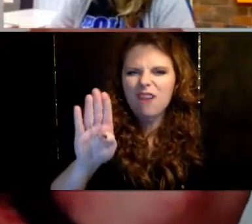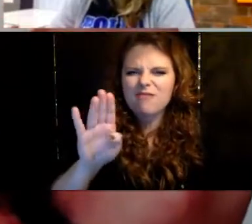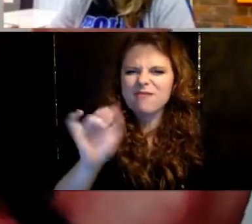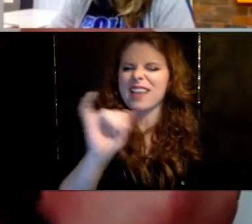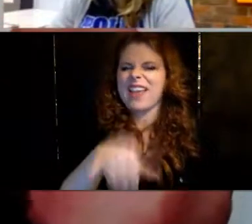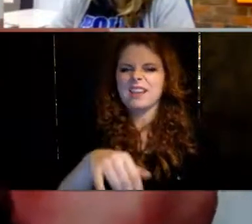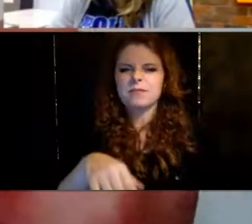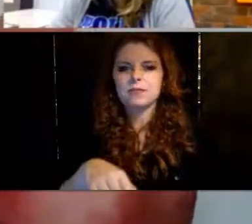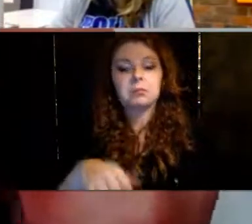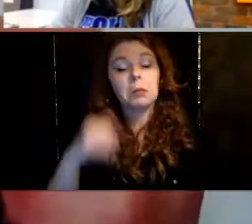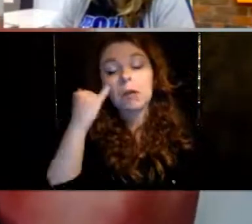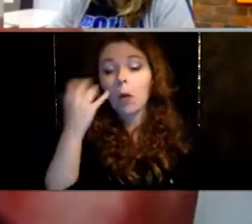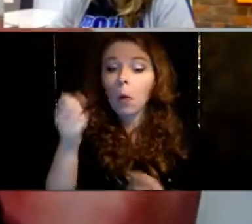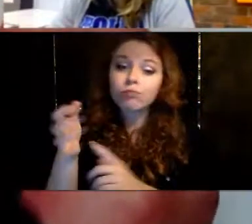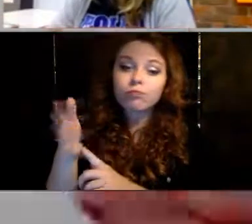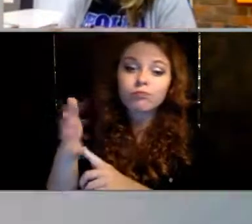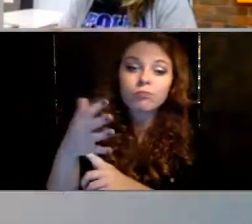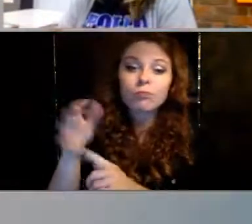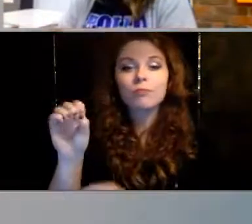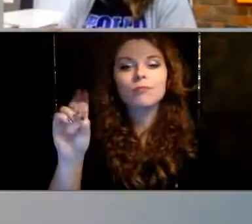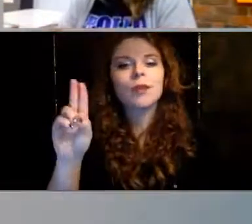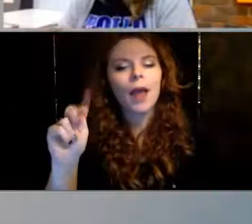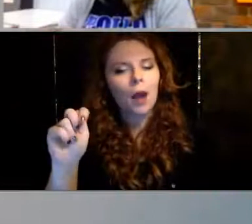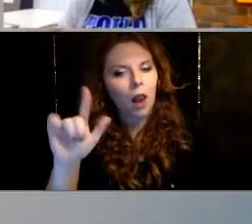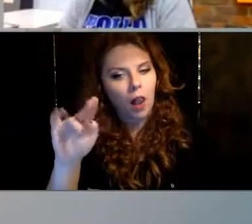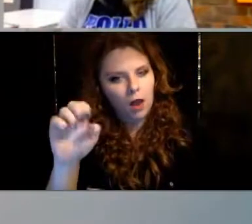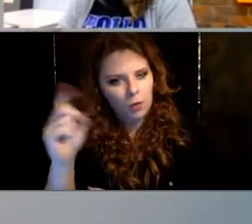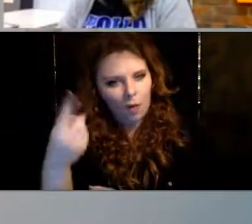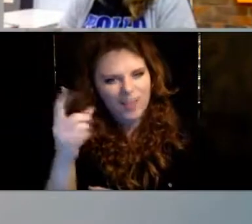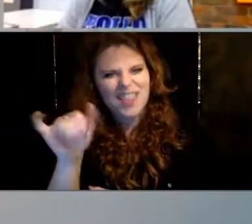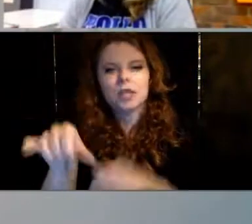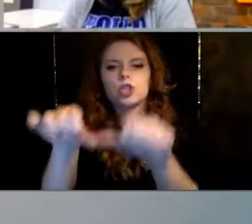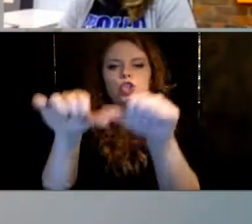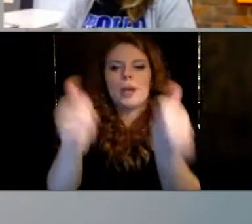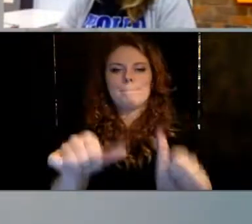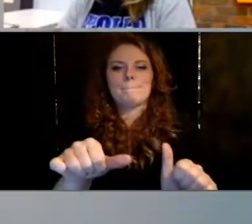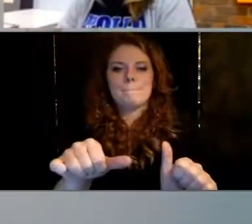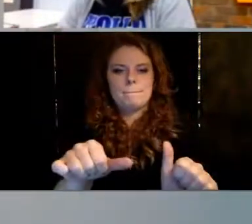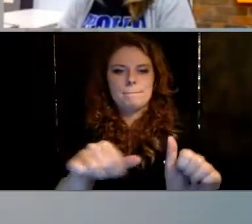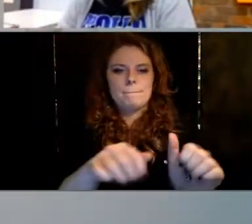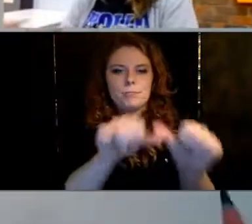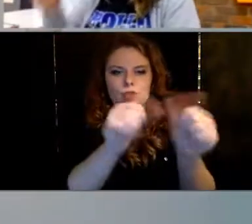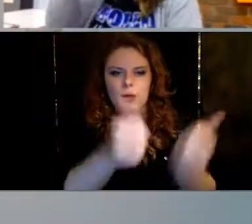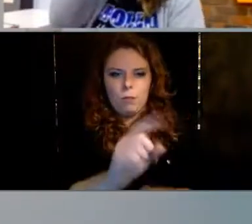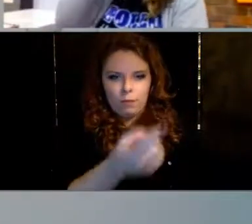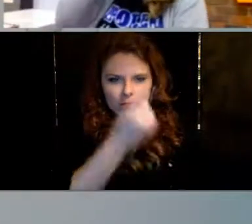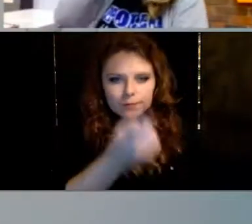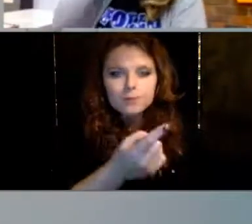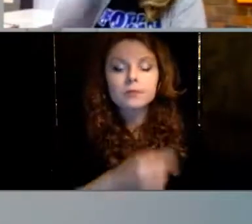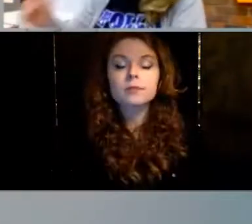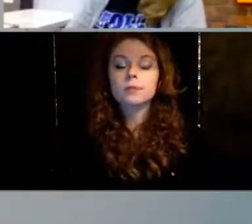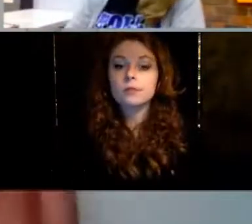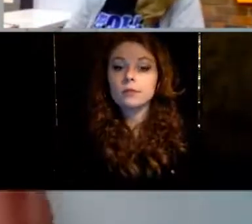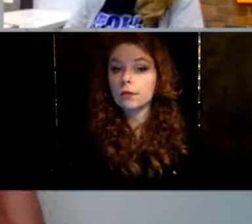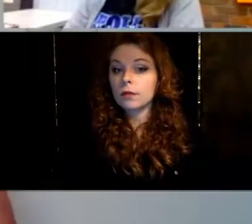leaf, the outline of a leaf, that would be the shape of a leaf, okay? When we did our flowers